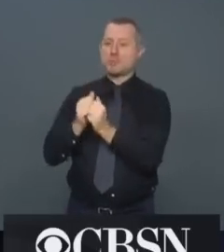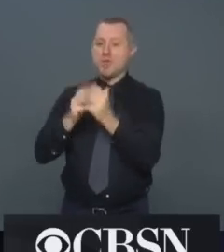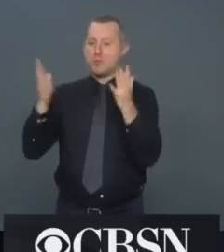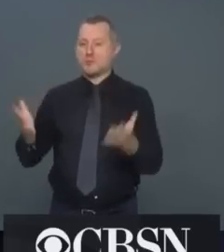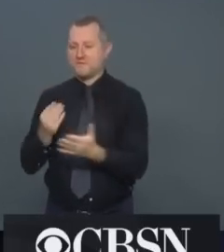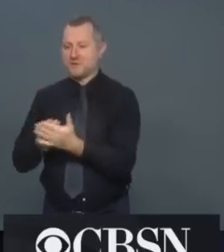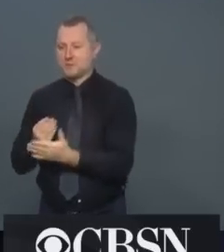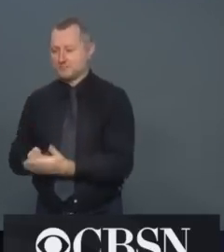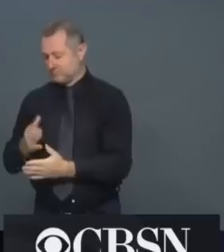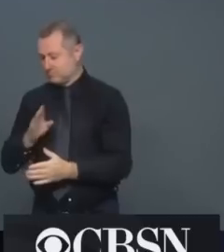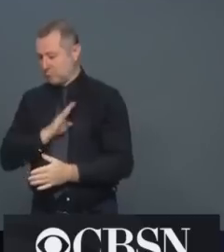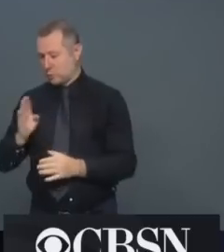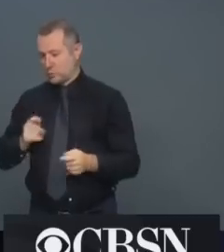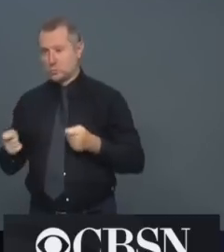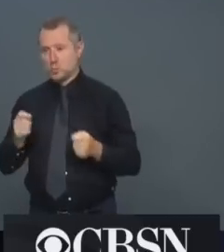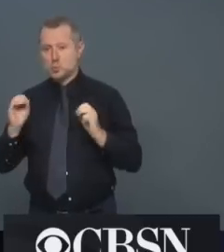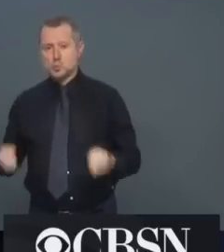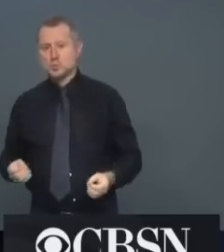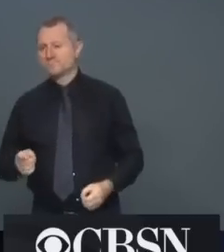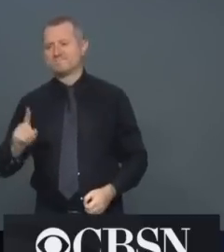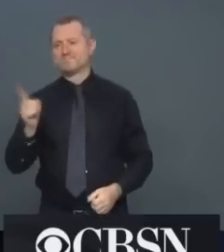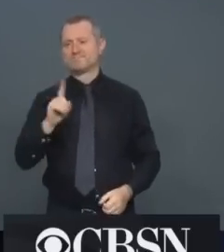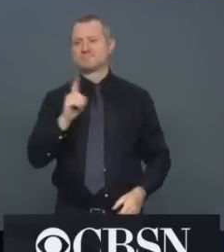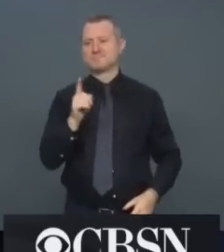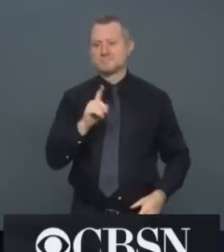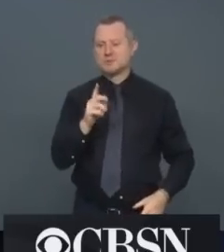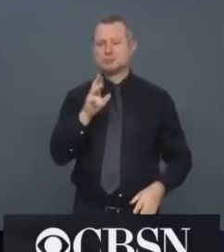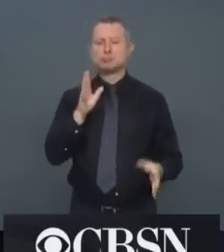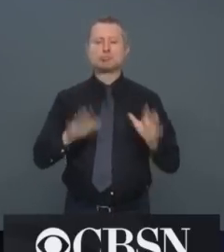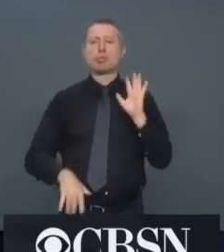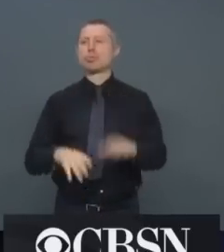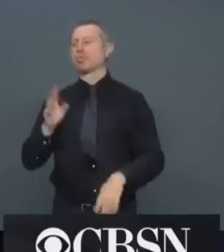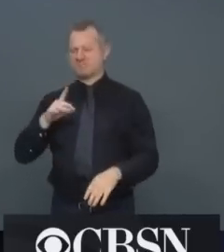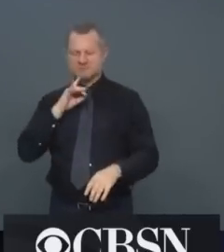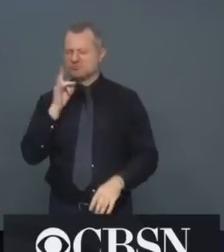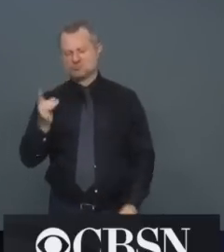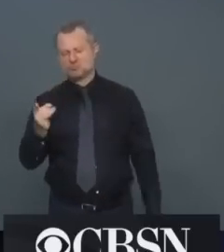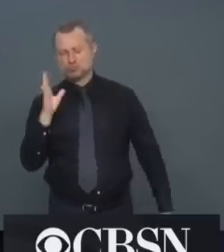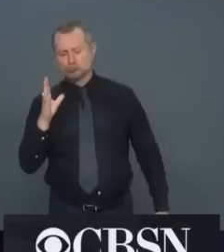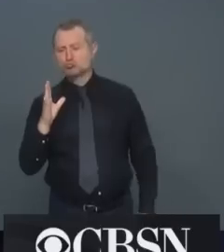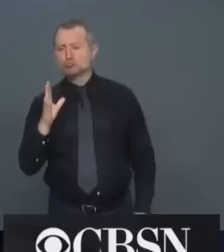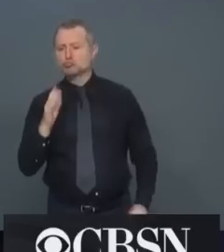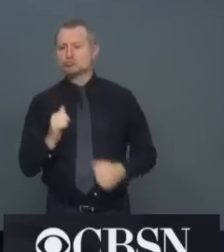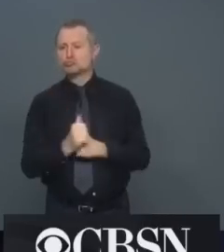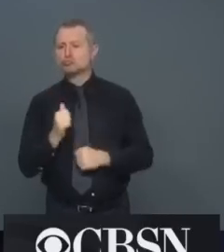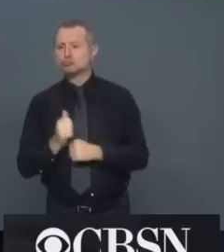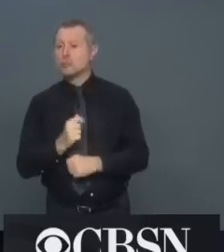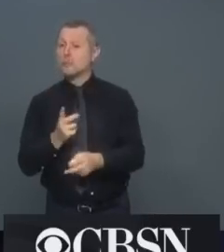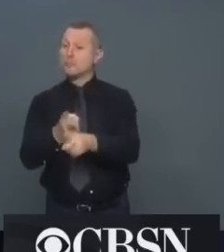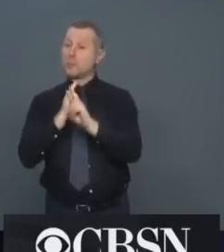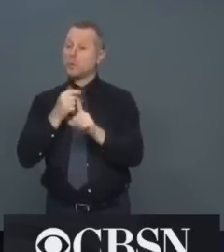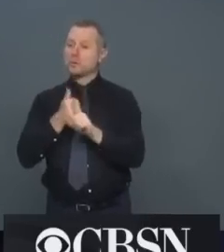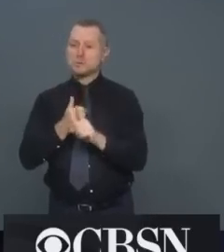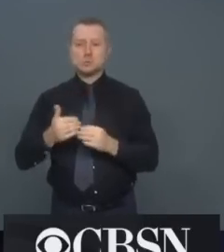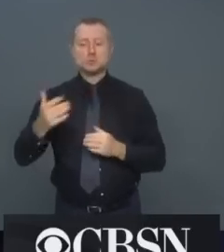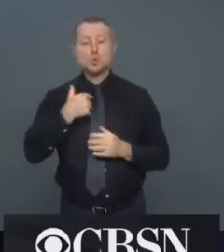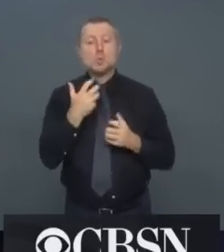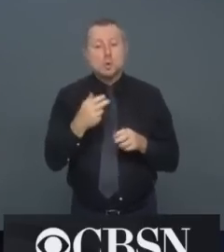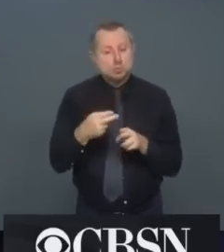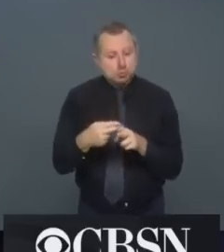reckless. Borrowing in this environment is a highly long-term borrowing, not short-term